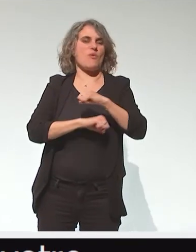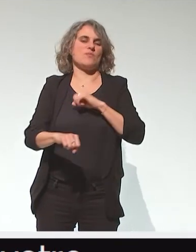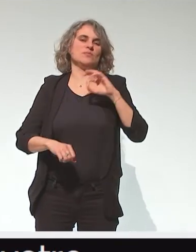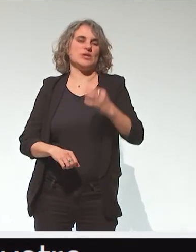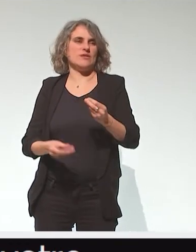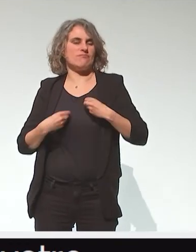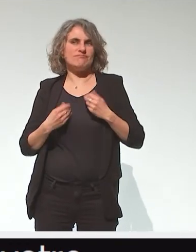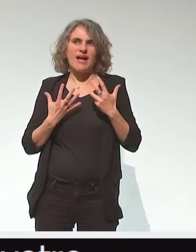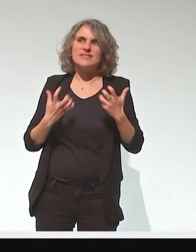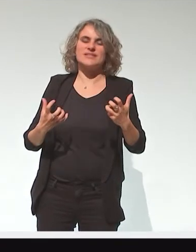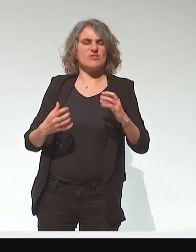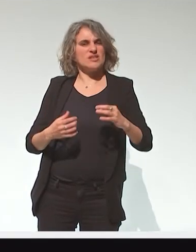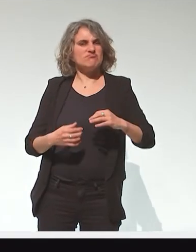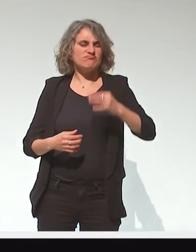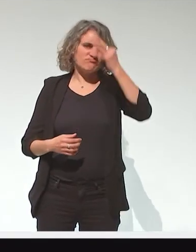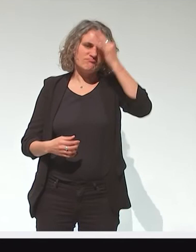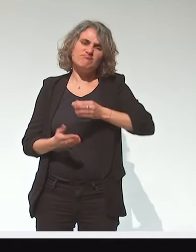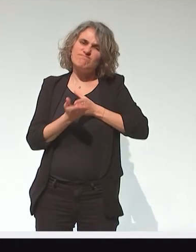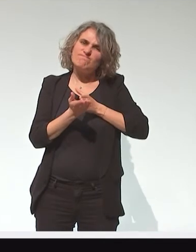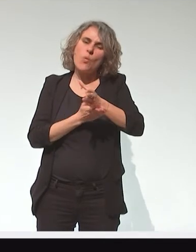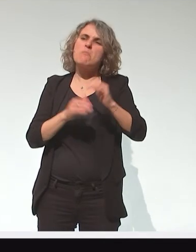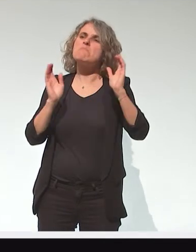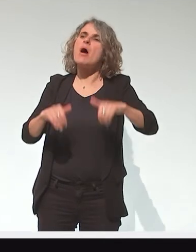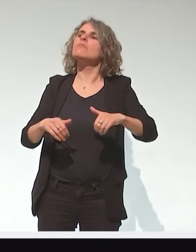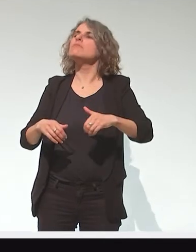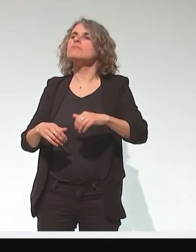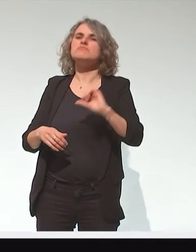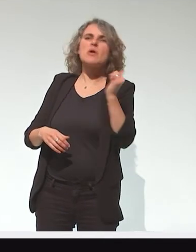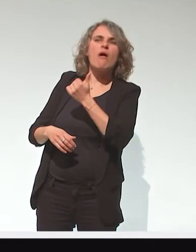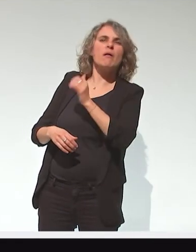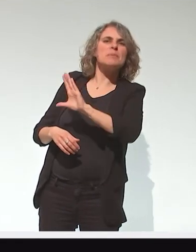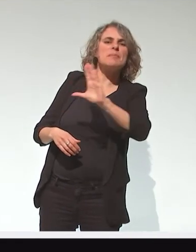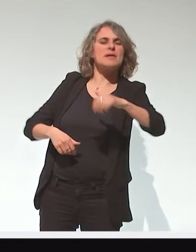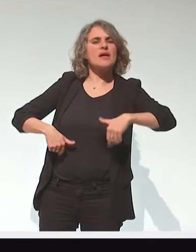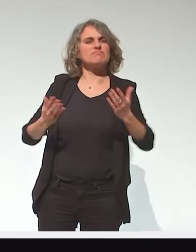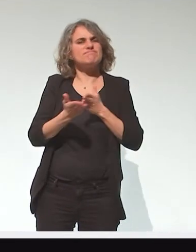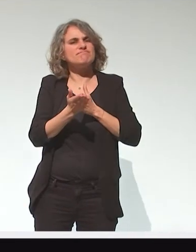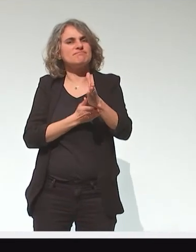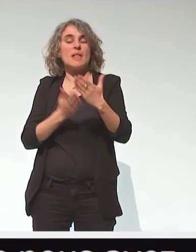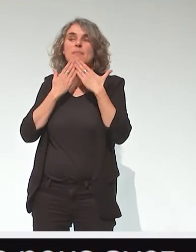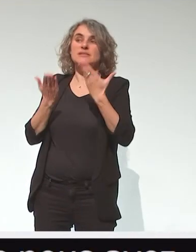which is full of energy and whets all our appetites to move forward.